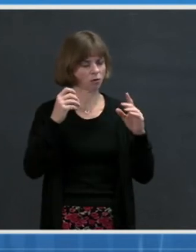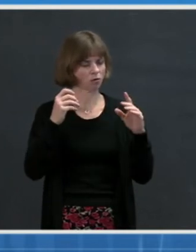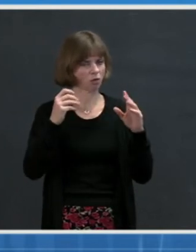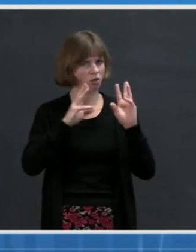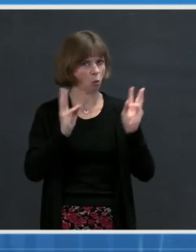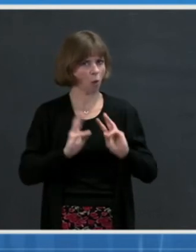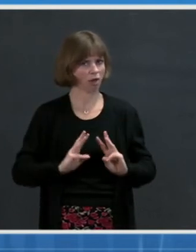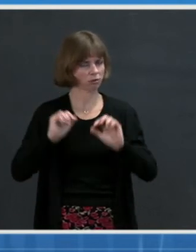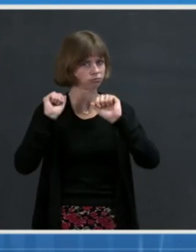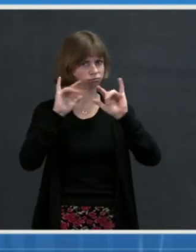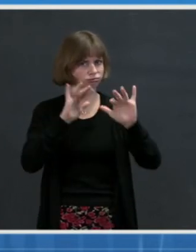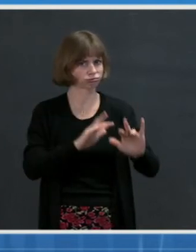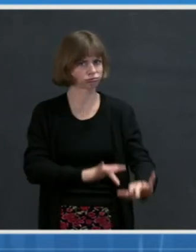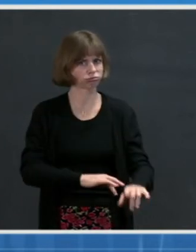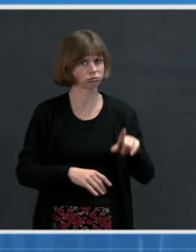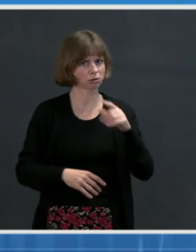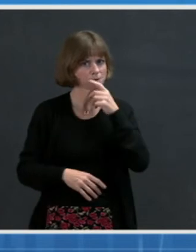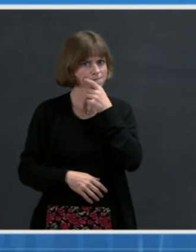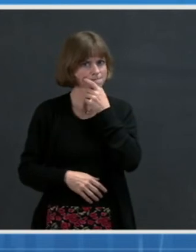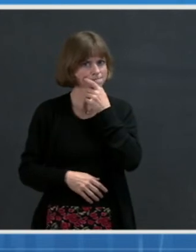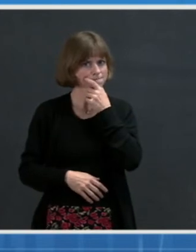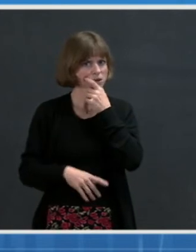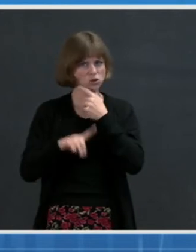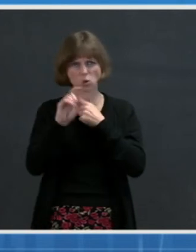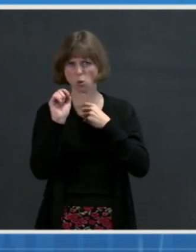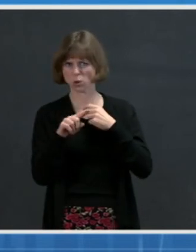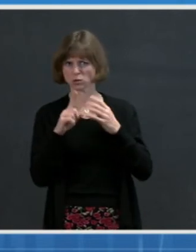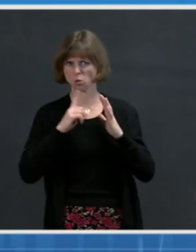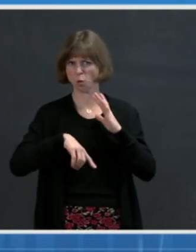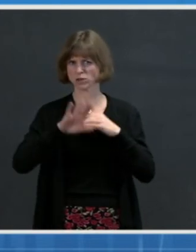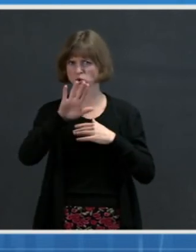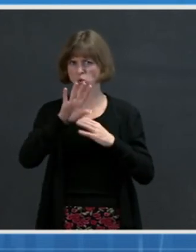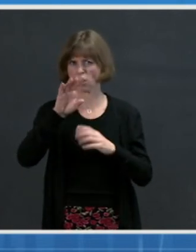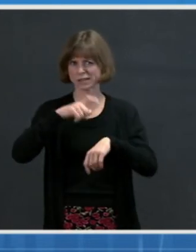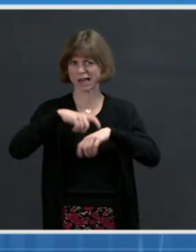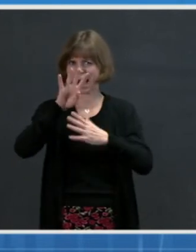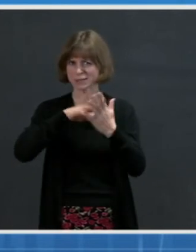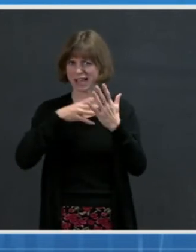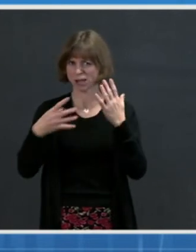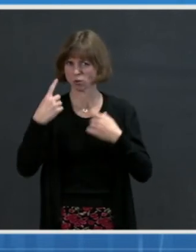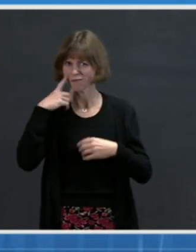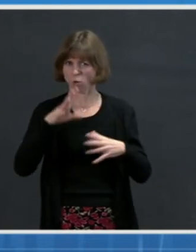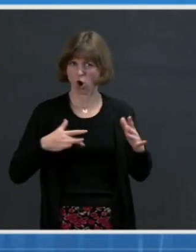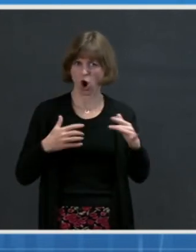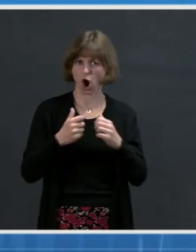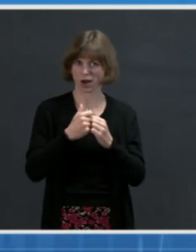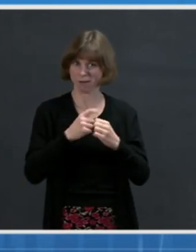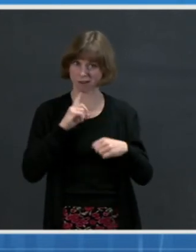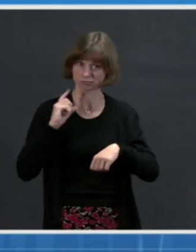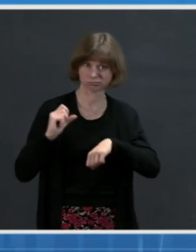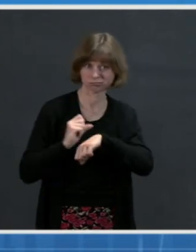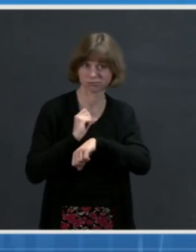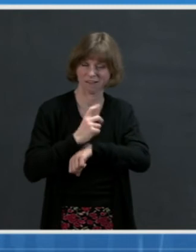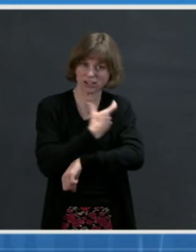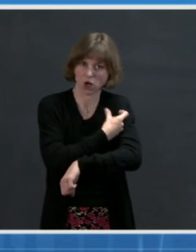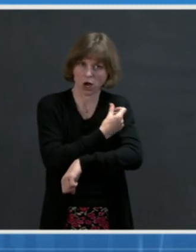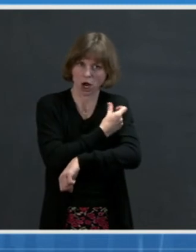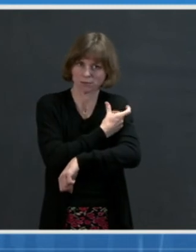my question to you is, what is your timetable for getting caught up on actual shots